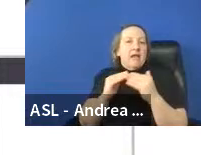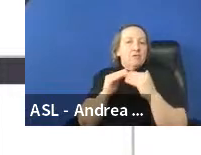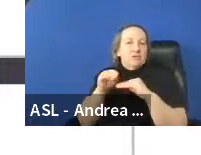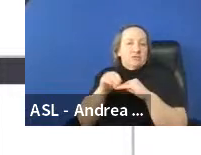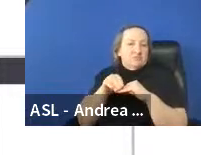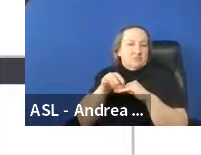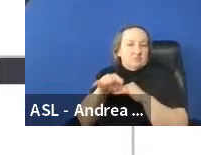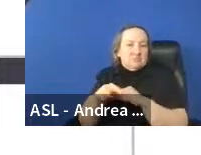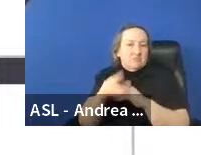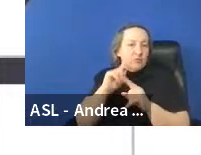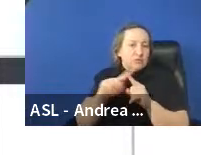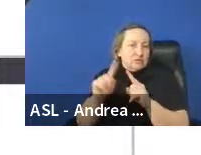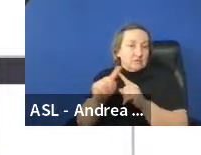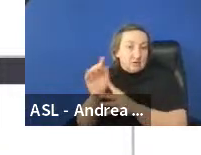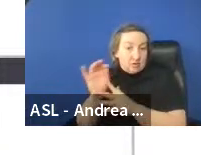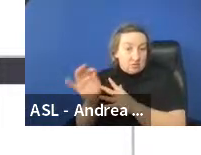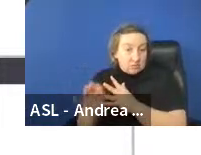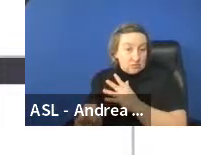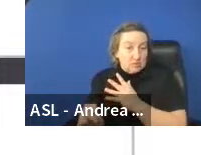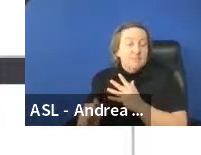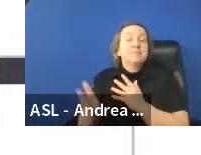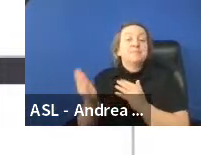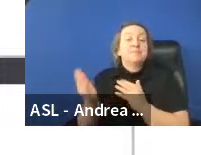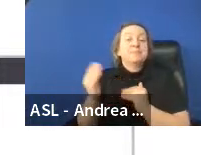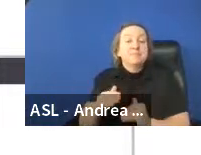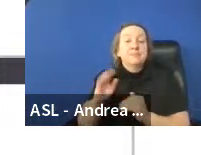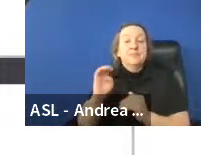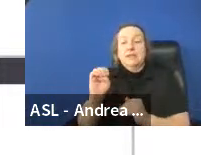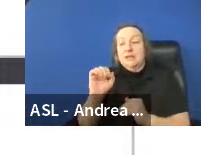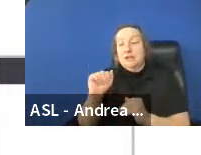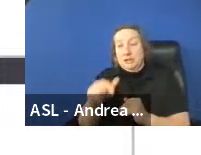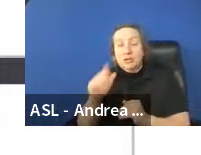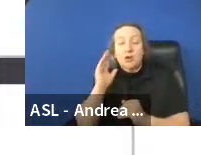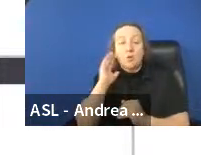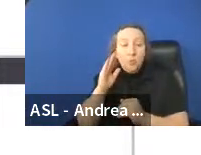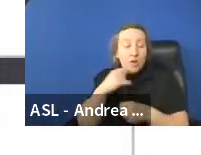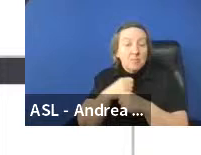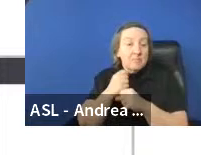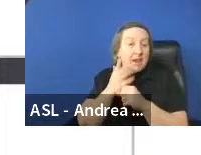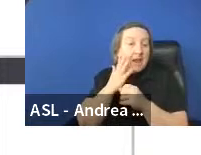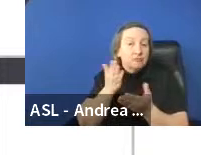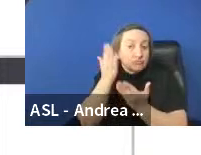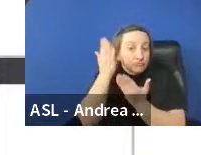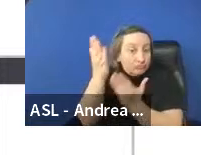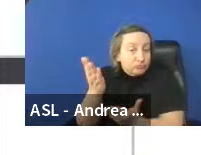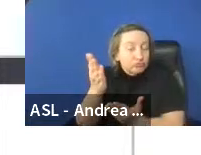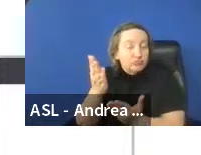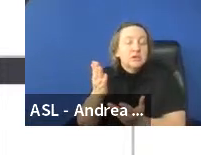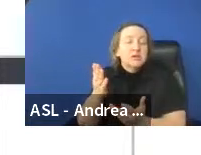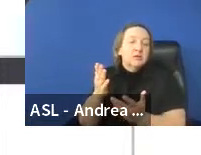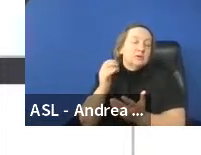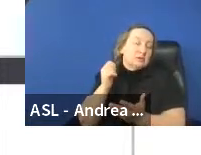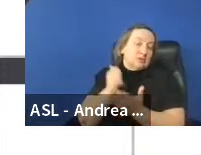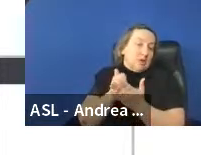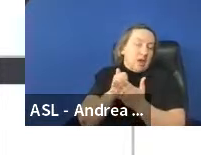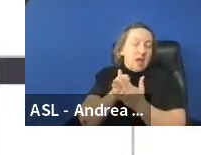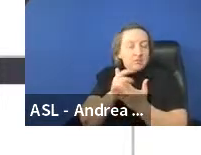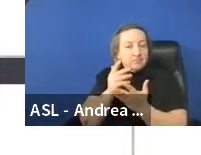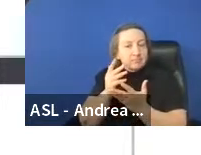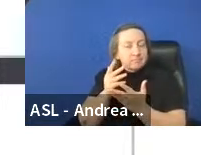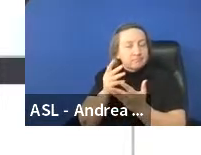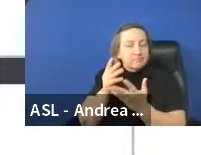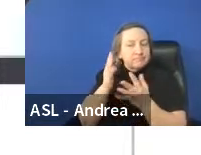options. And then the equity advisory group also will be making a recommendation to inform the evaluation of these